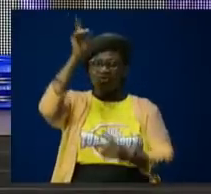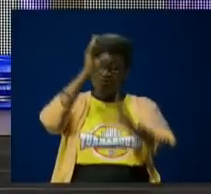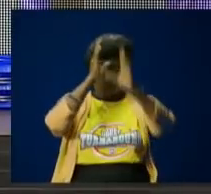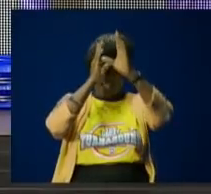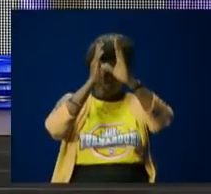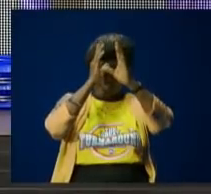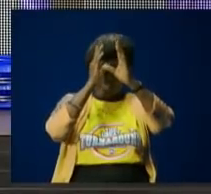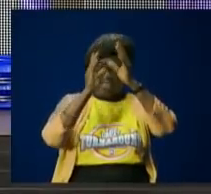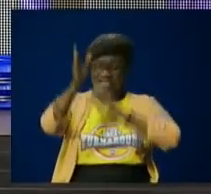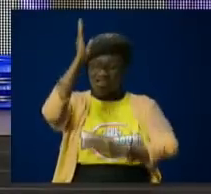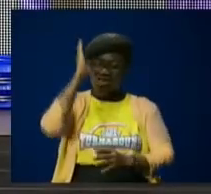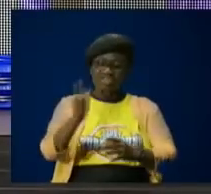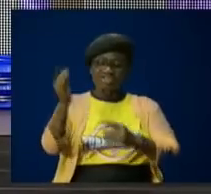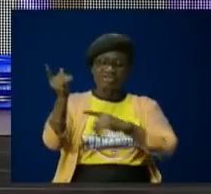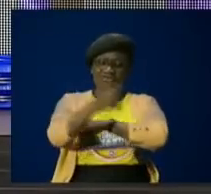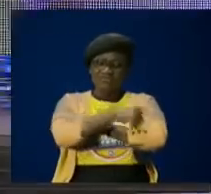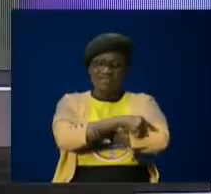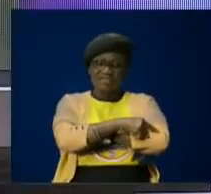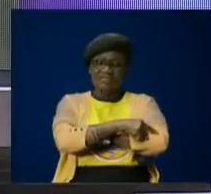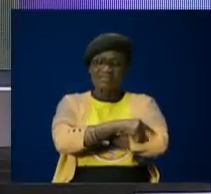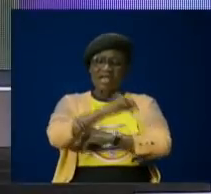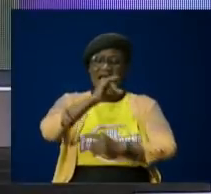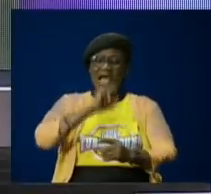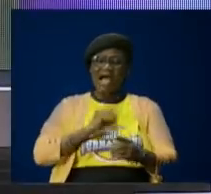Ancient of Days, I want to thank you.